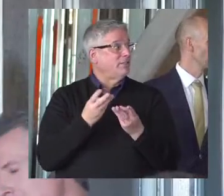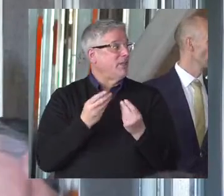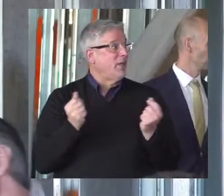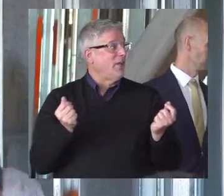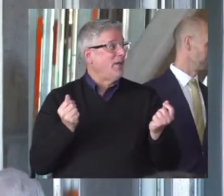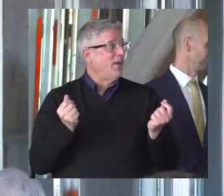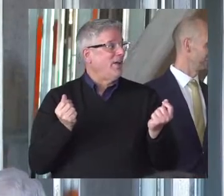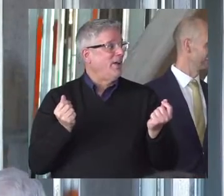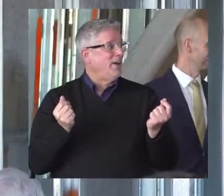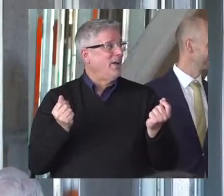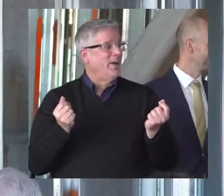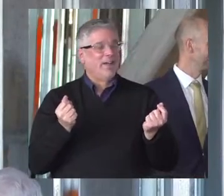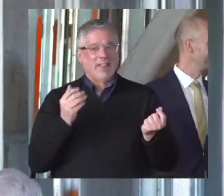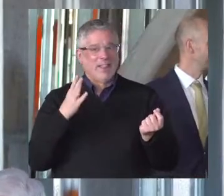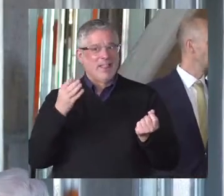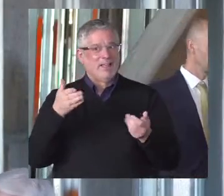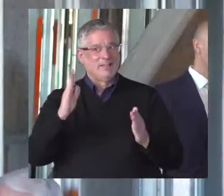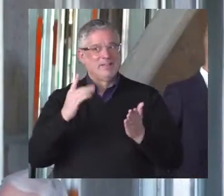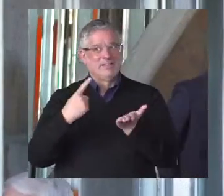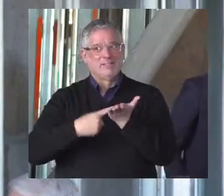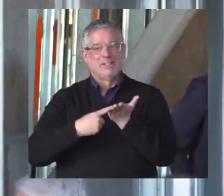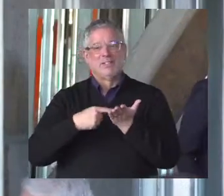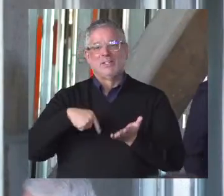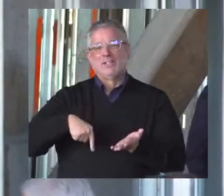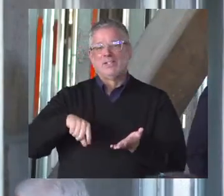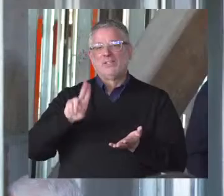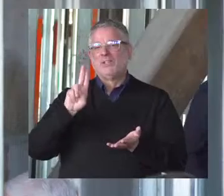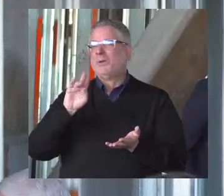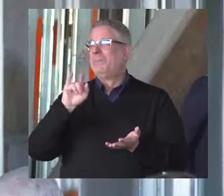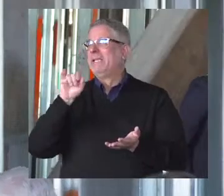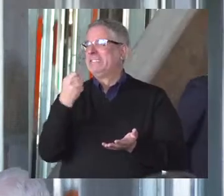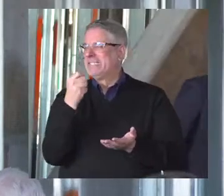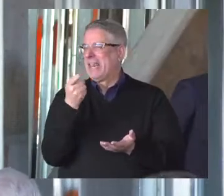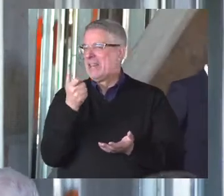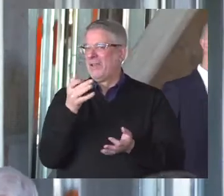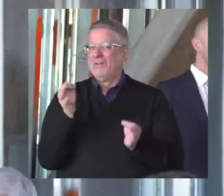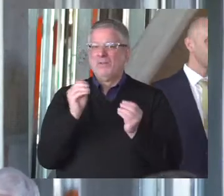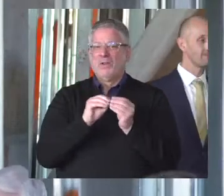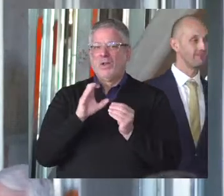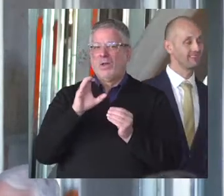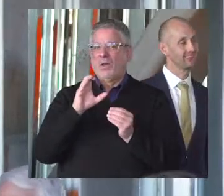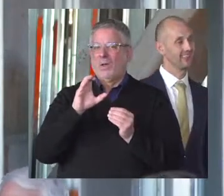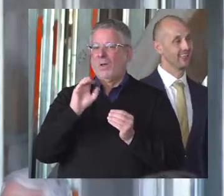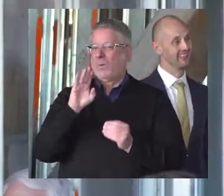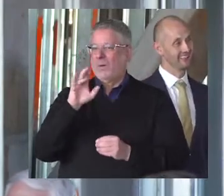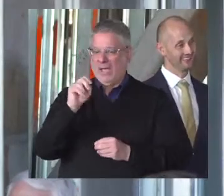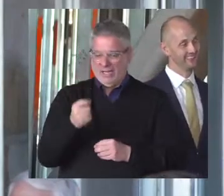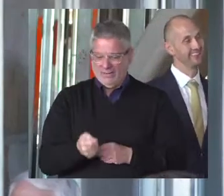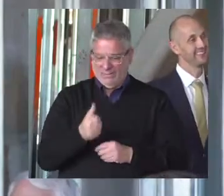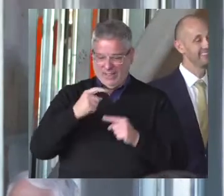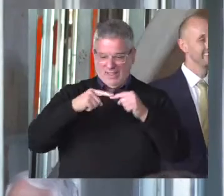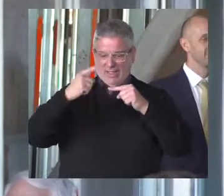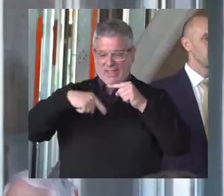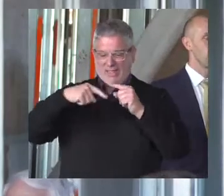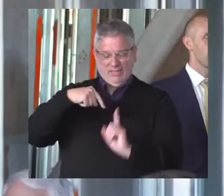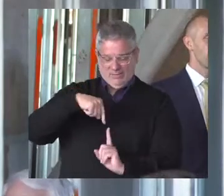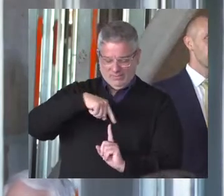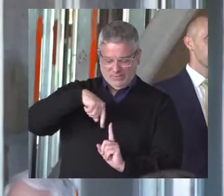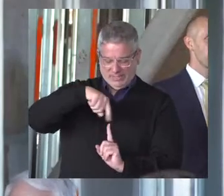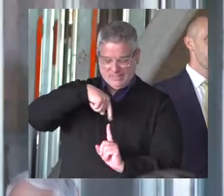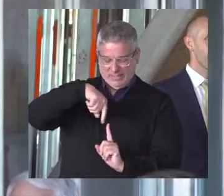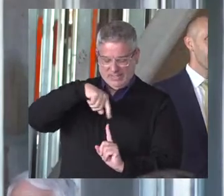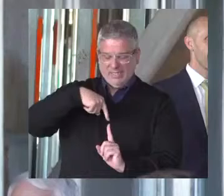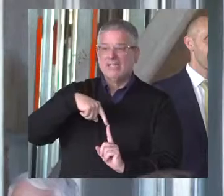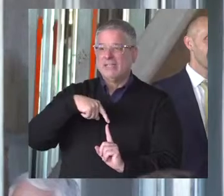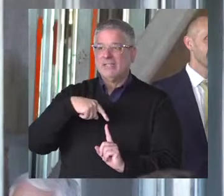of the immunology questions? Discuss qubits a little further. Imagine a coin and you flip it versus a coin you spin.